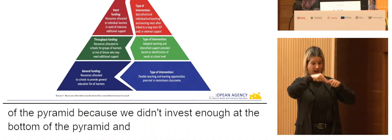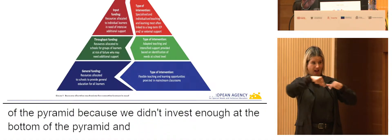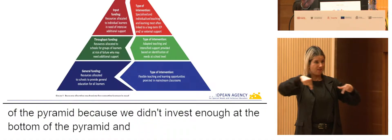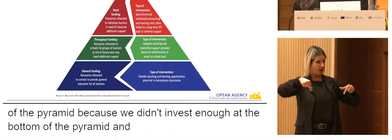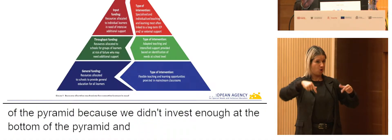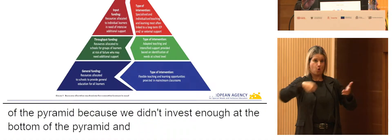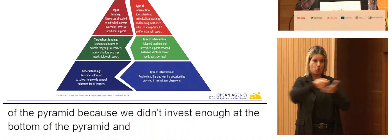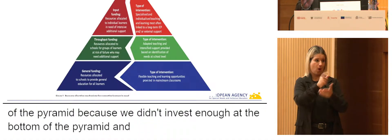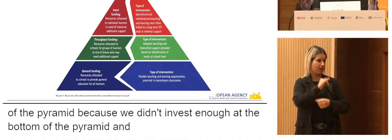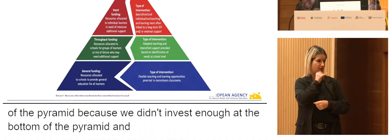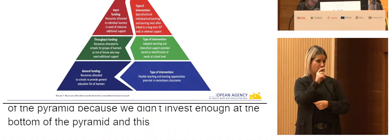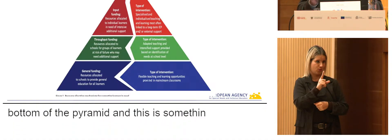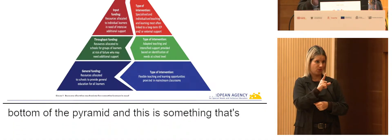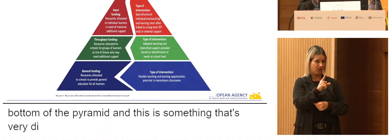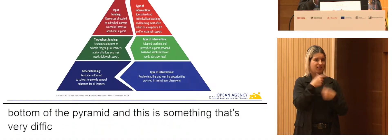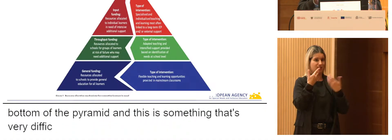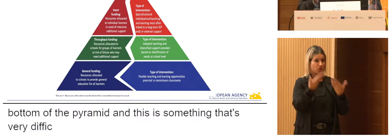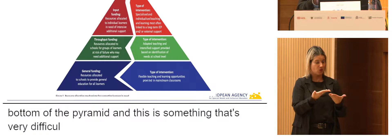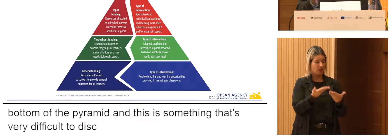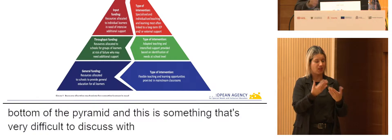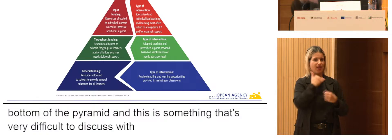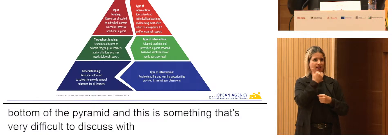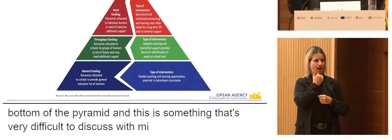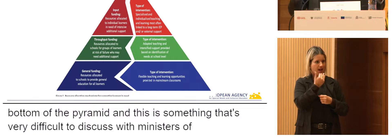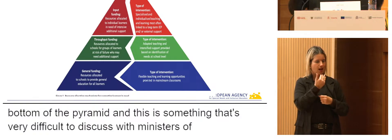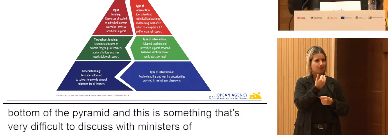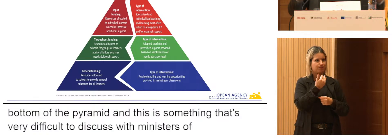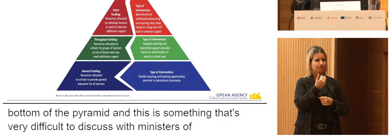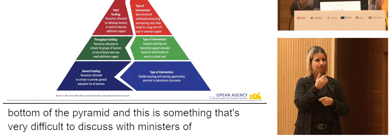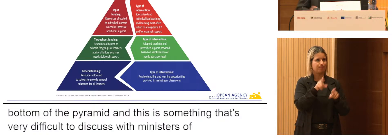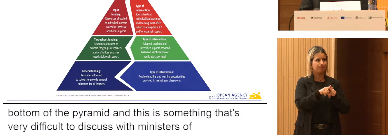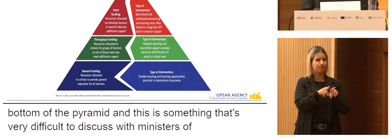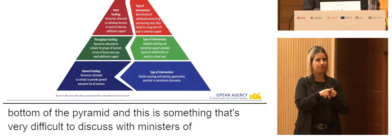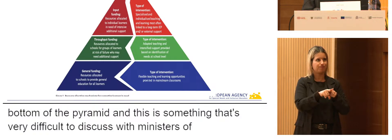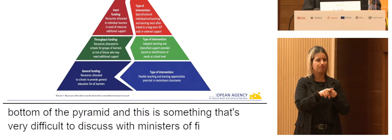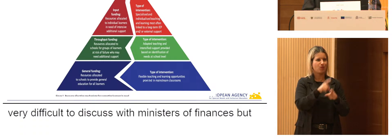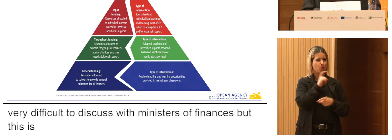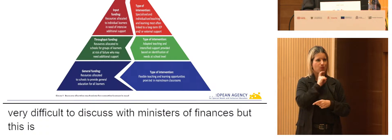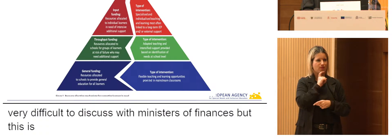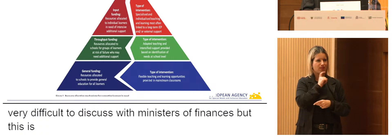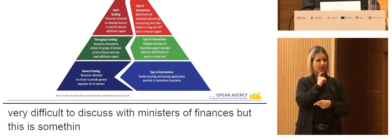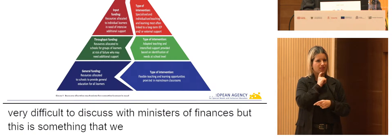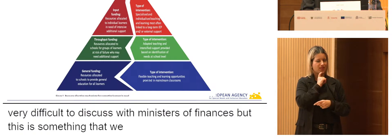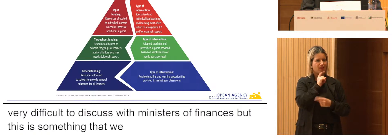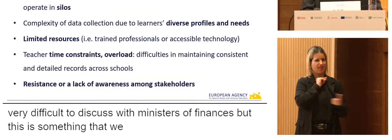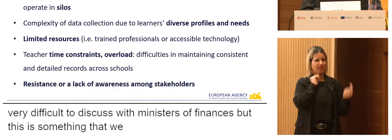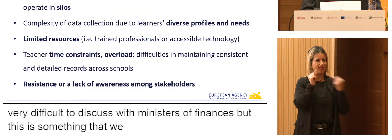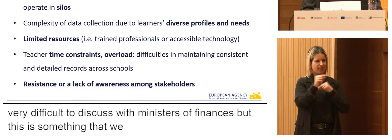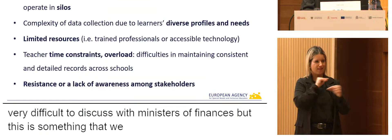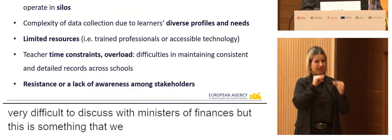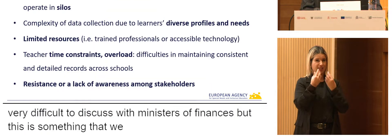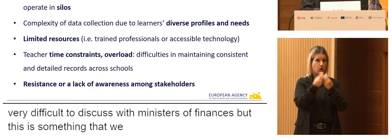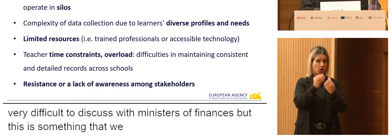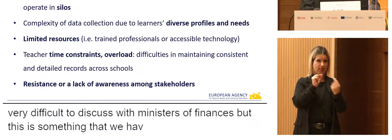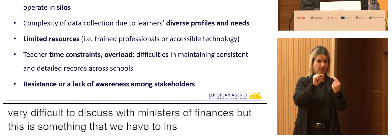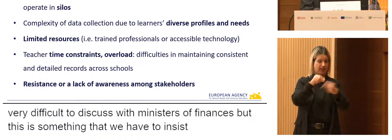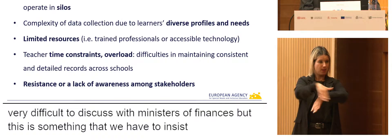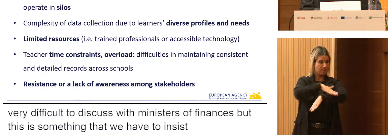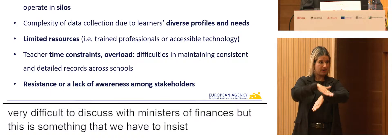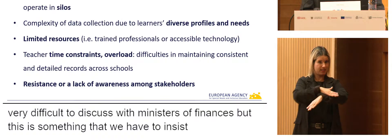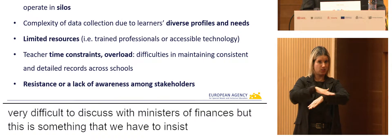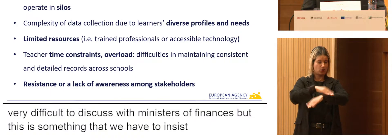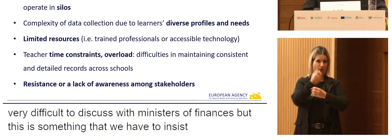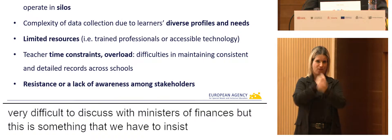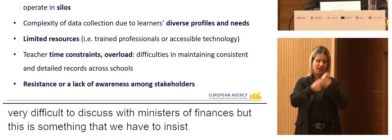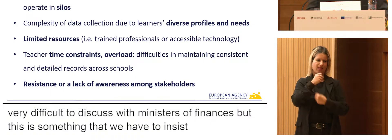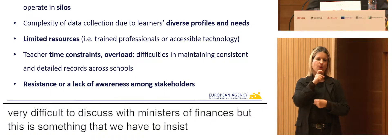it's very difficult to discuss with ministers of finances, but this is something that we have to insist on. Then